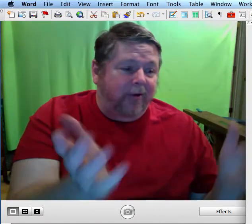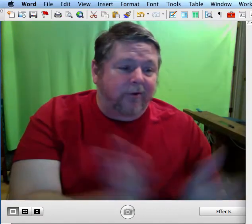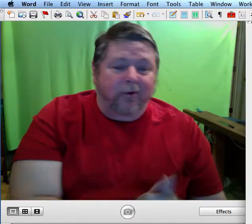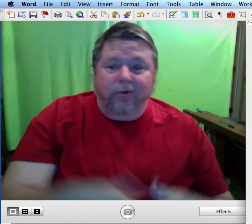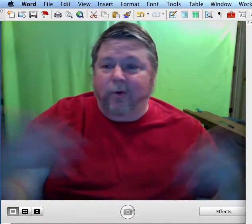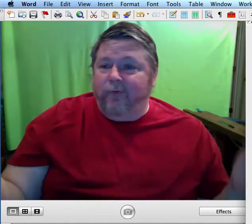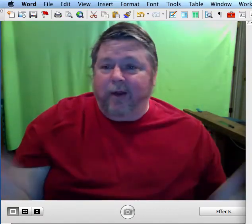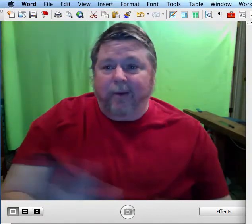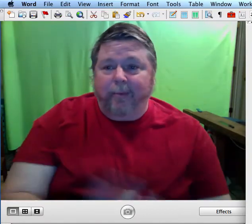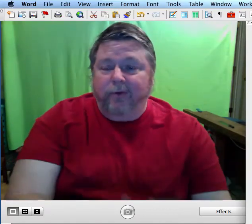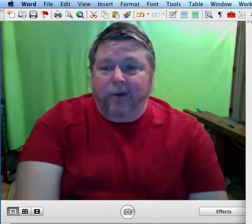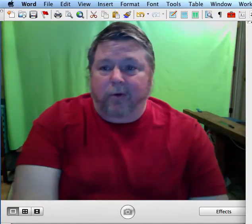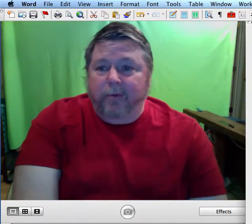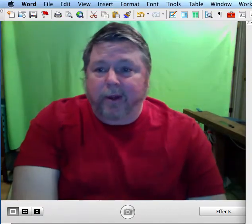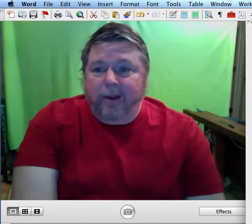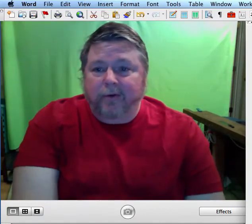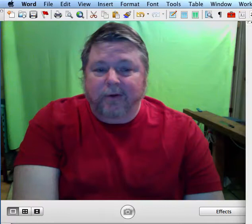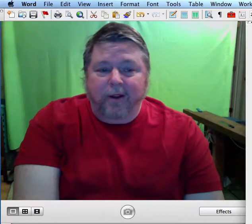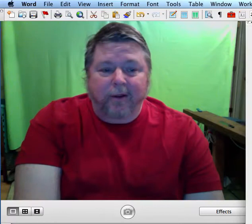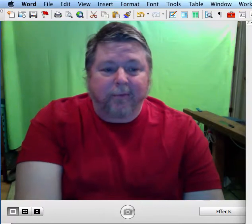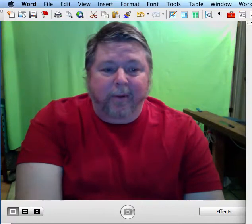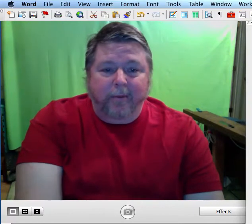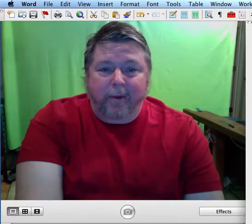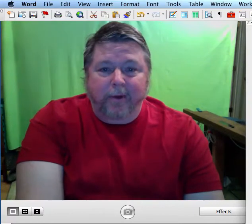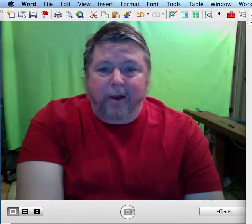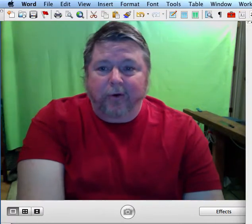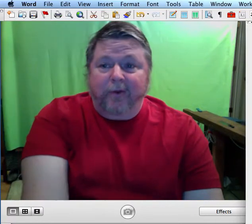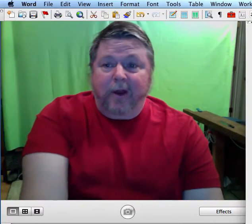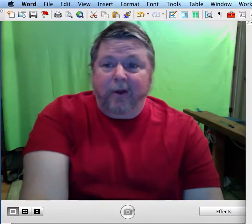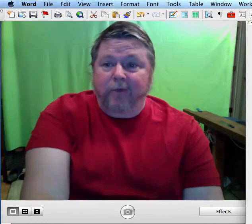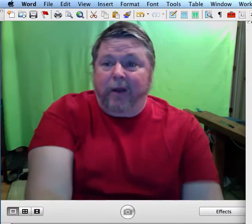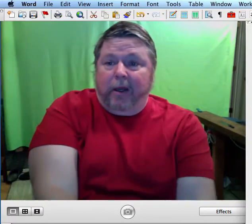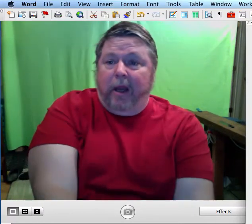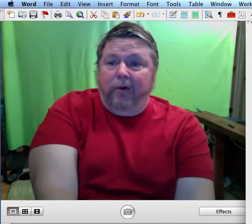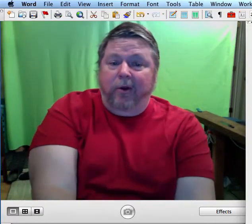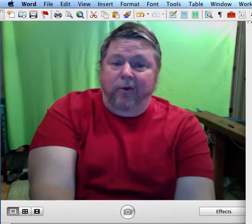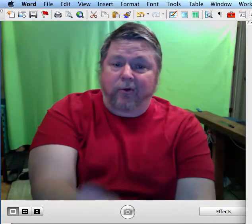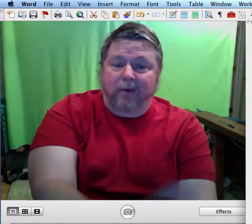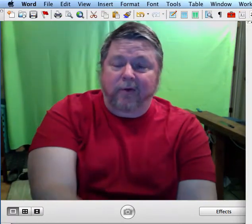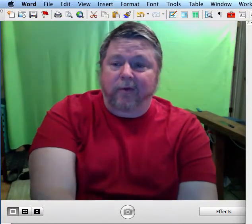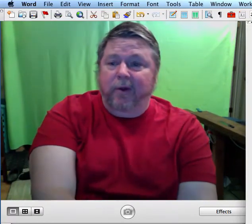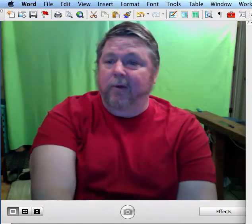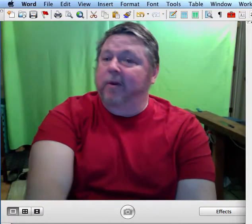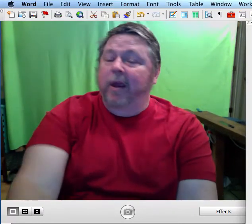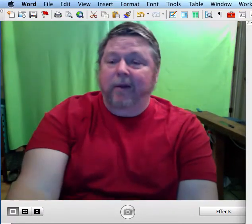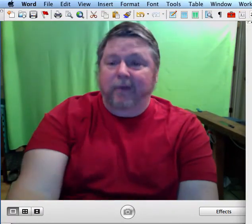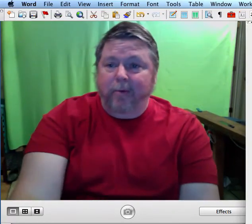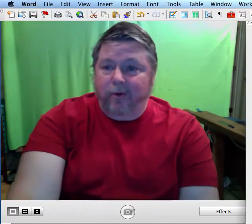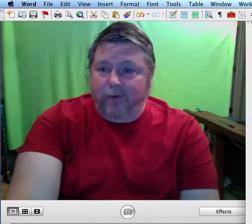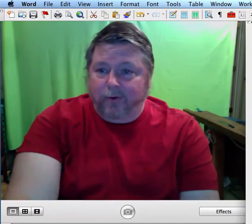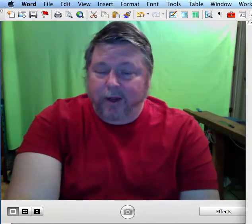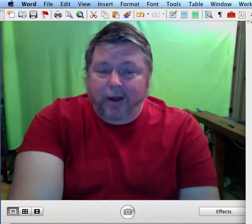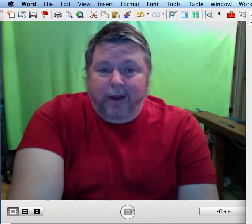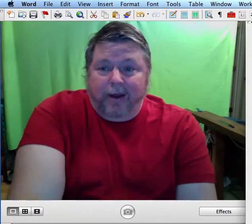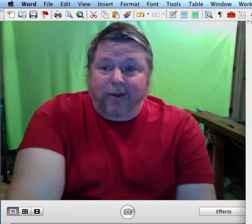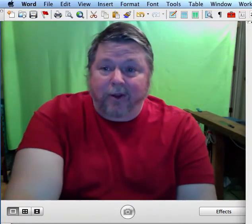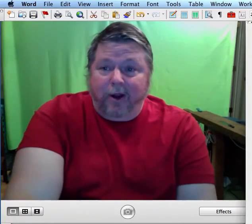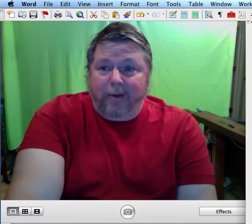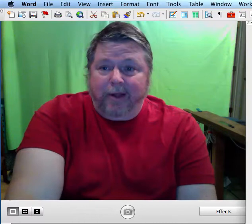justice and social work. Find something else to do because maybe interpreting is not a good fit. And you can use your ASL skills in some other field.